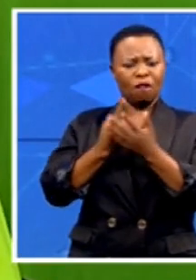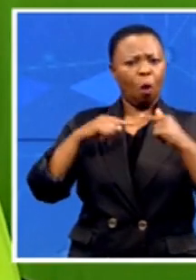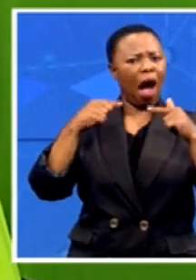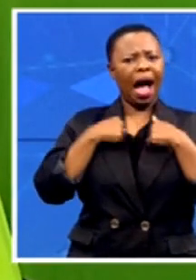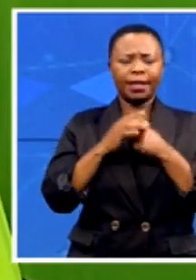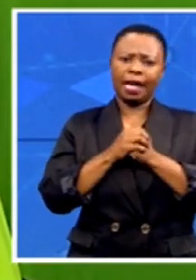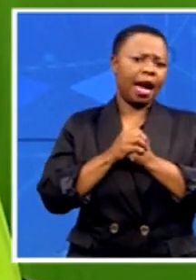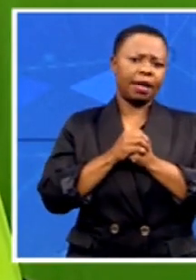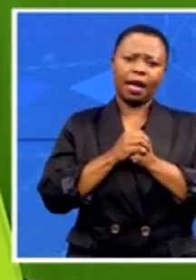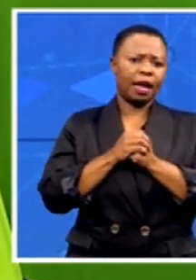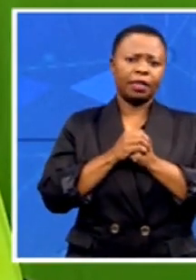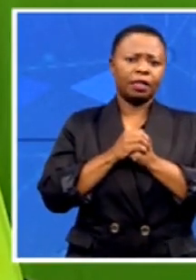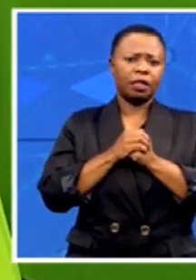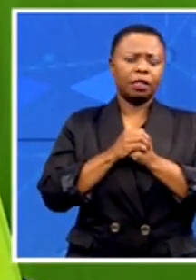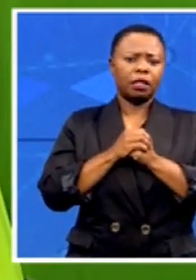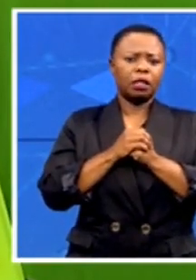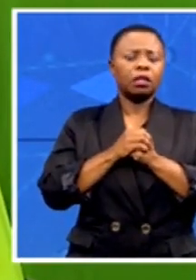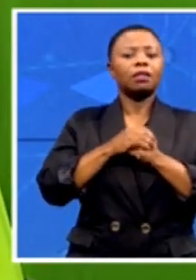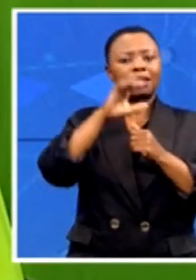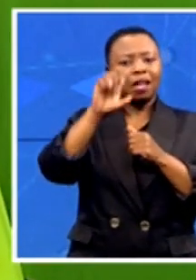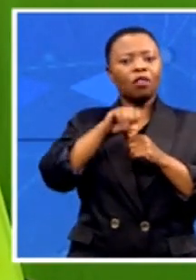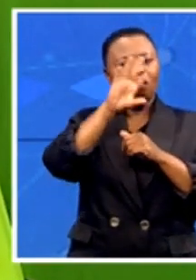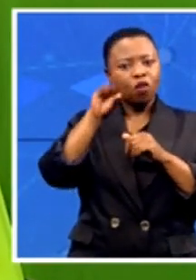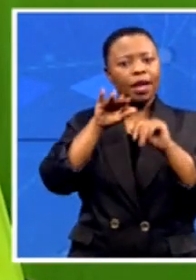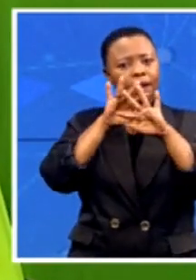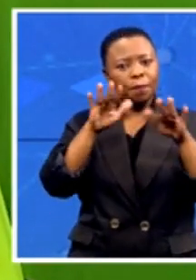Africans that their strategy,